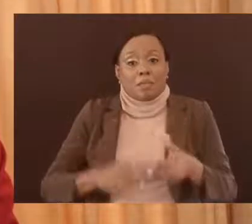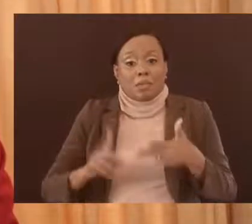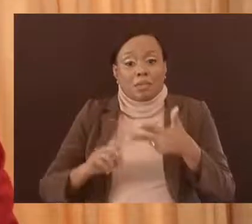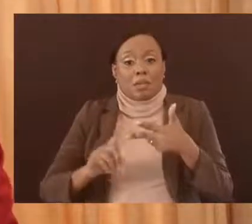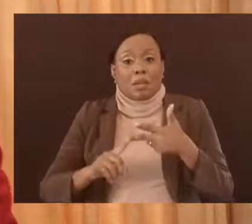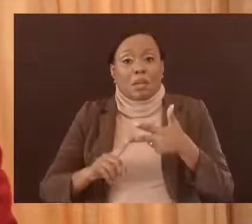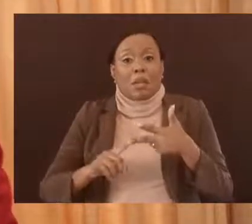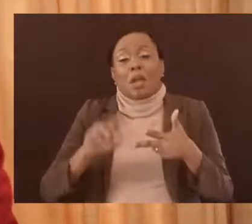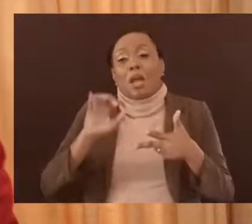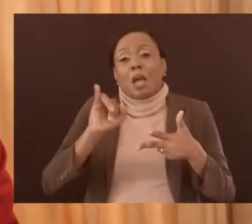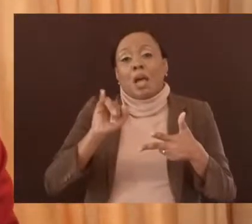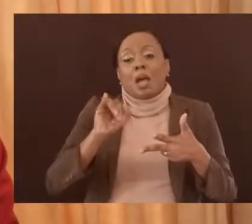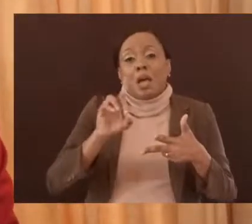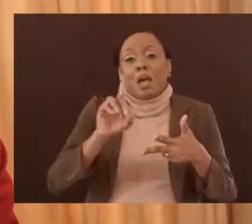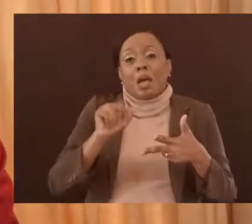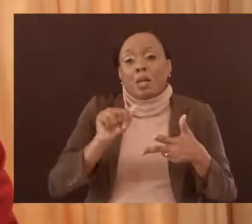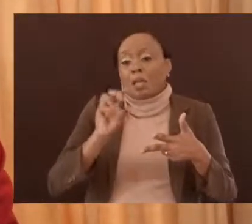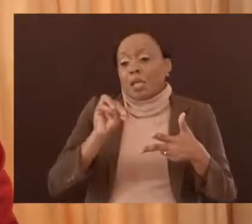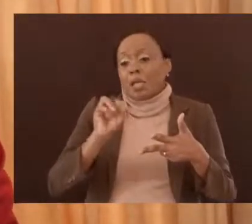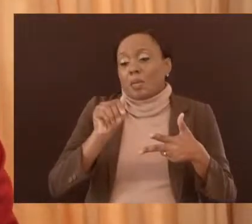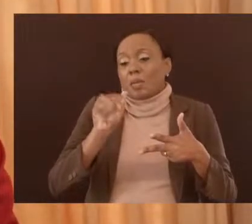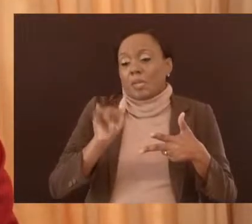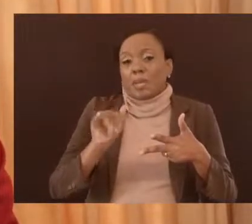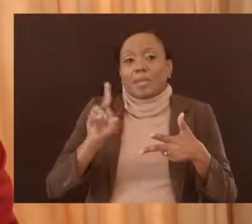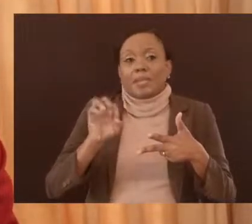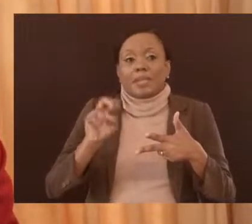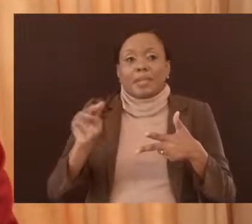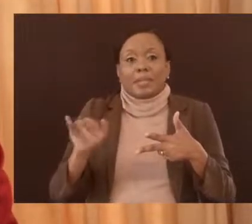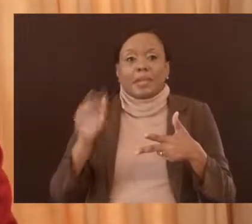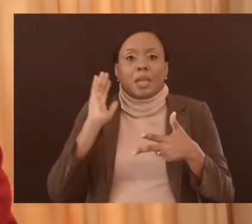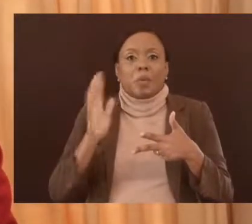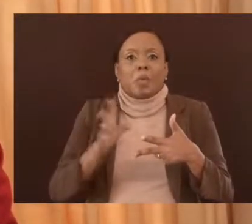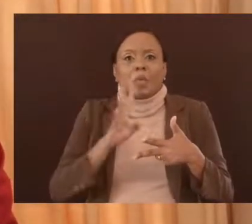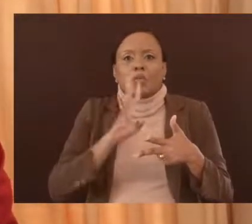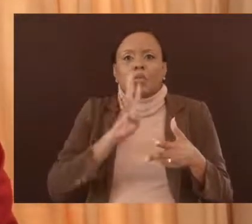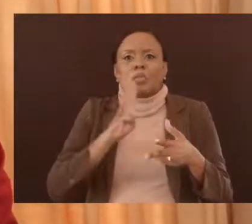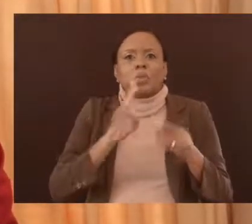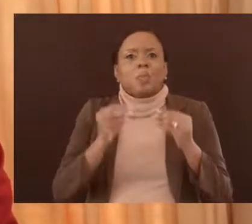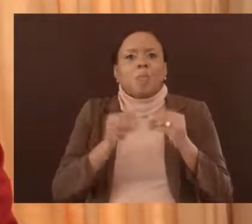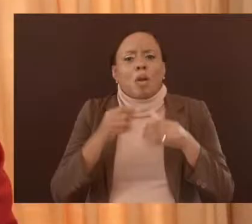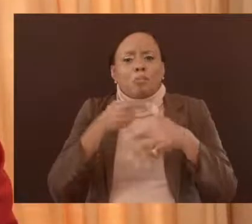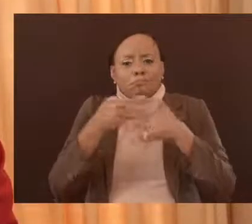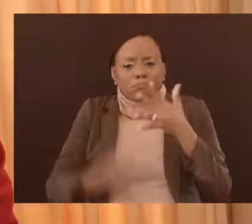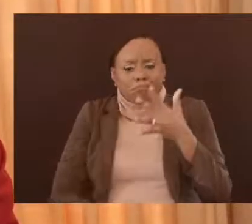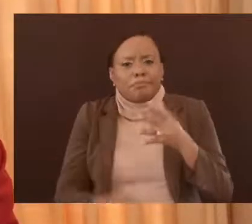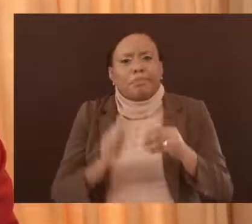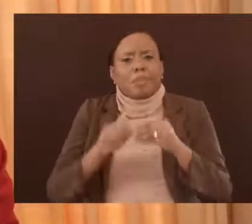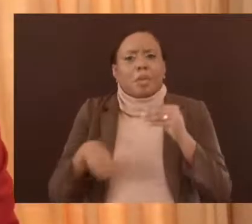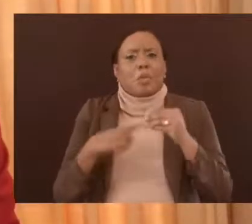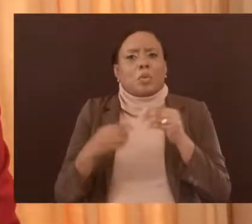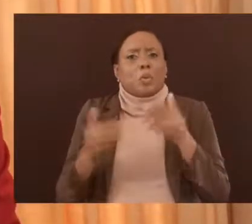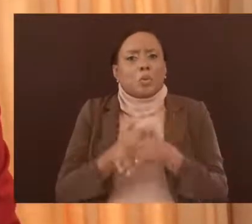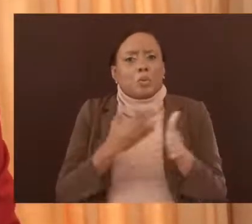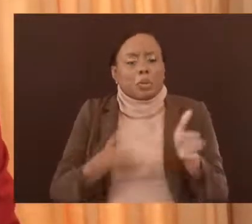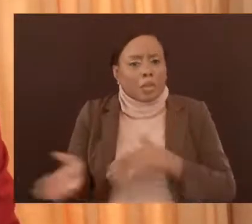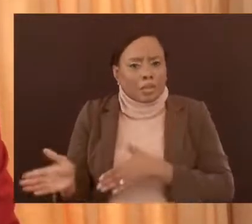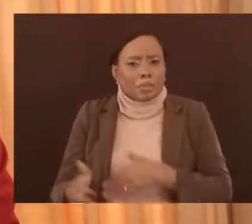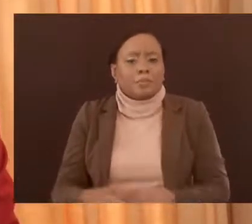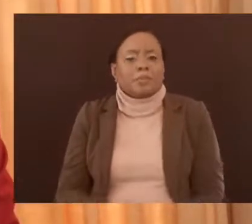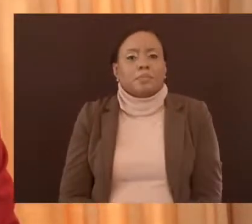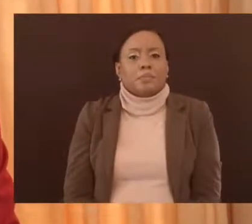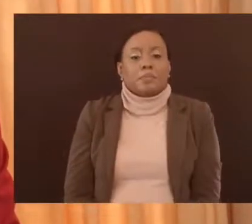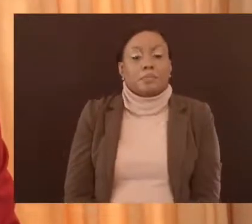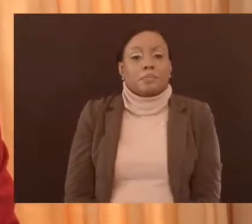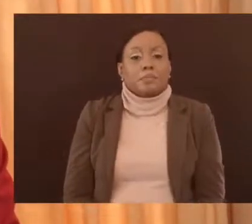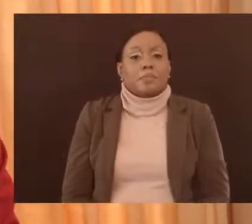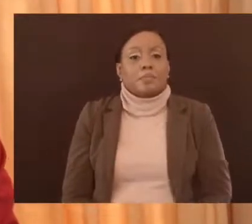Reform to speak to some of the changes in more detail which we've made and which will be taking place in the coming months. But as it relates to the